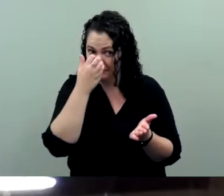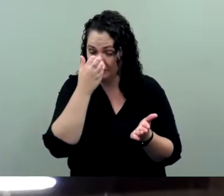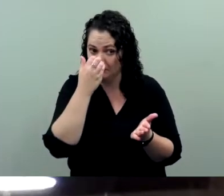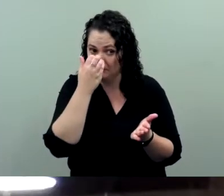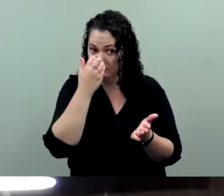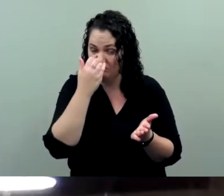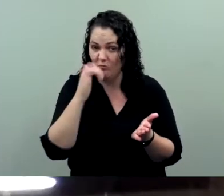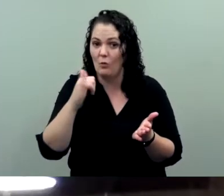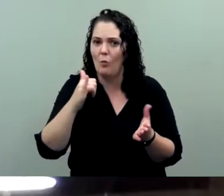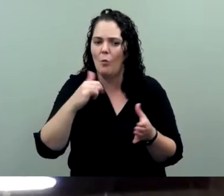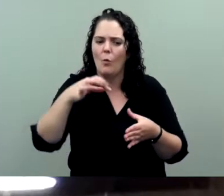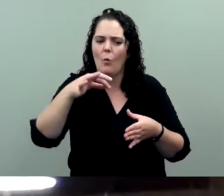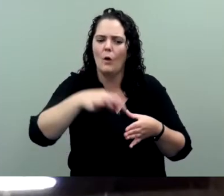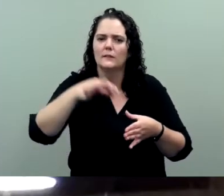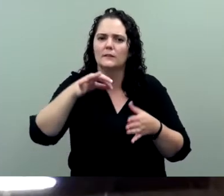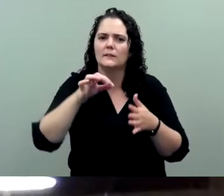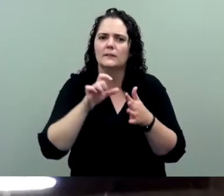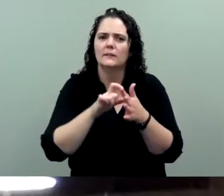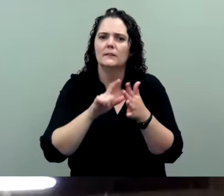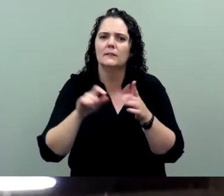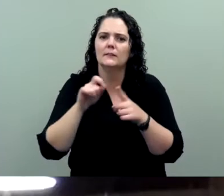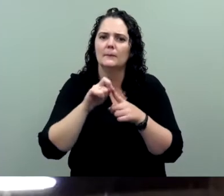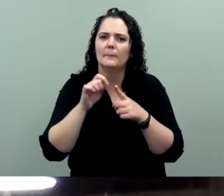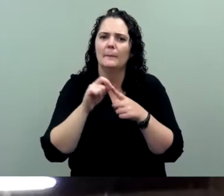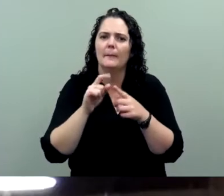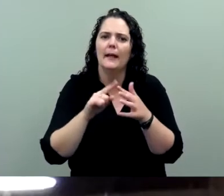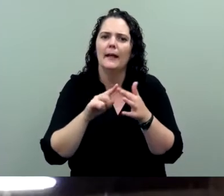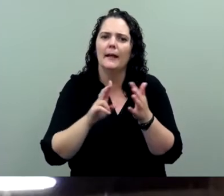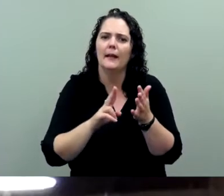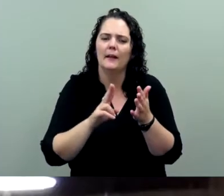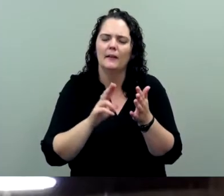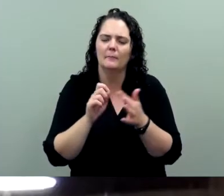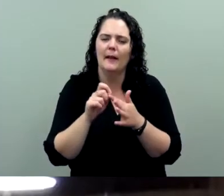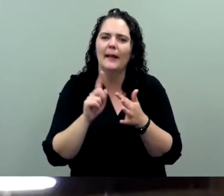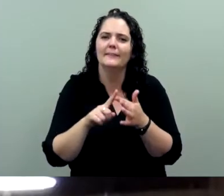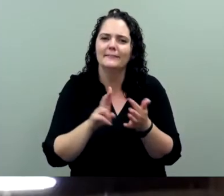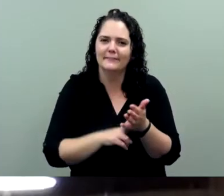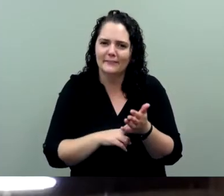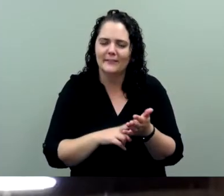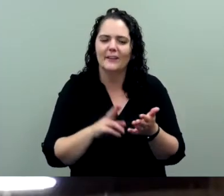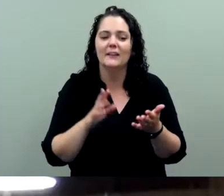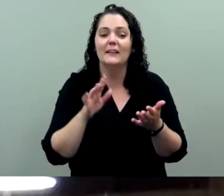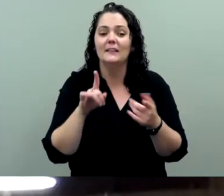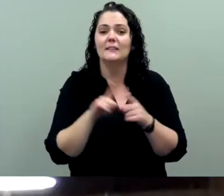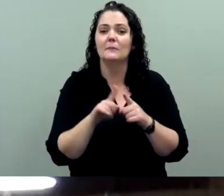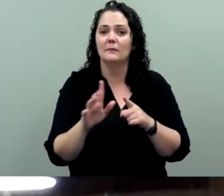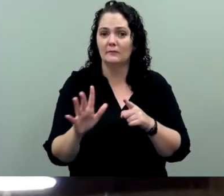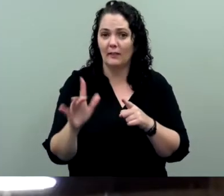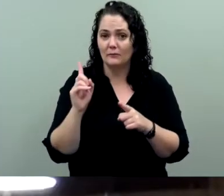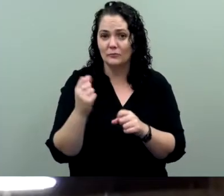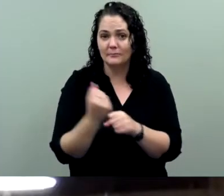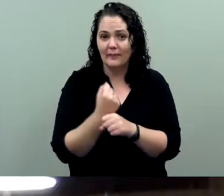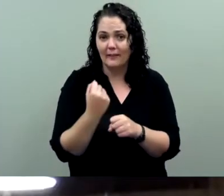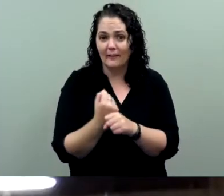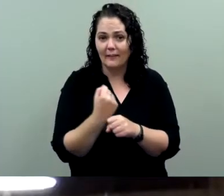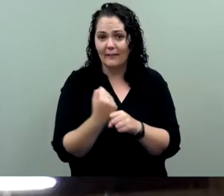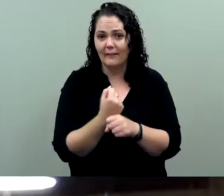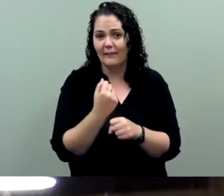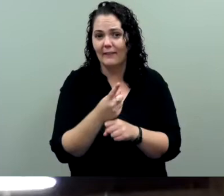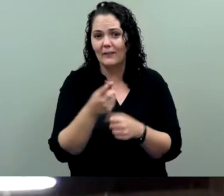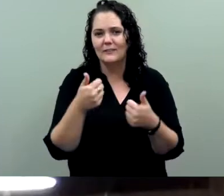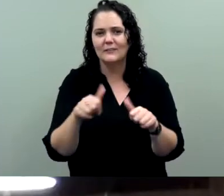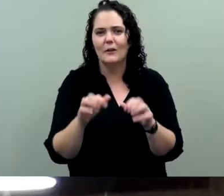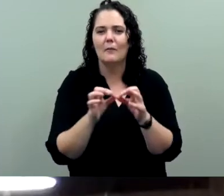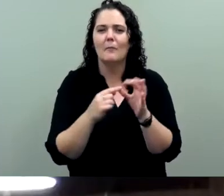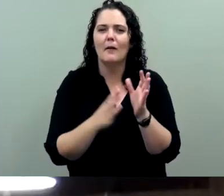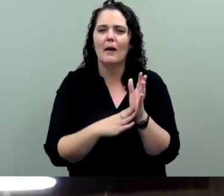a dip pen, like we did last week, like the reed pens. So for those of you who were around last week who might have made your own bamboo pen to draw with,